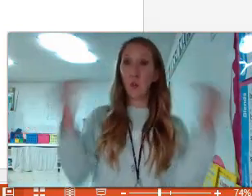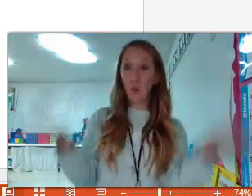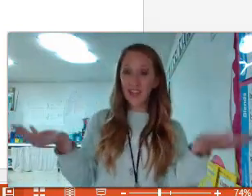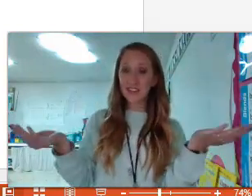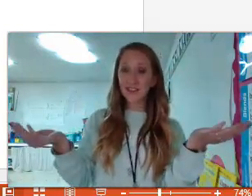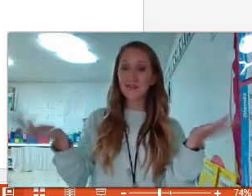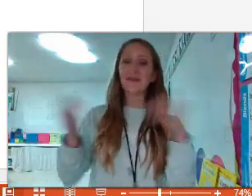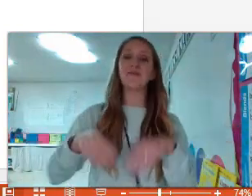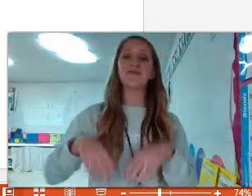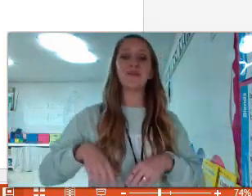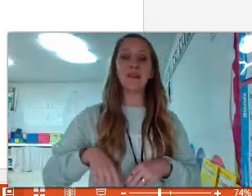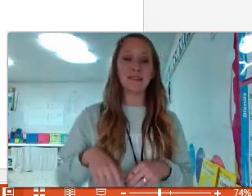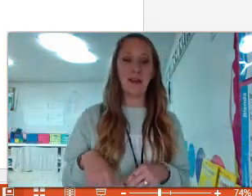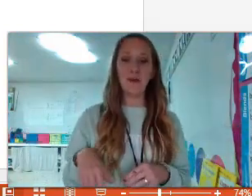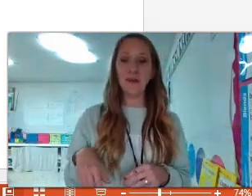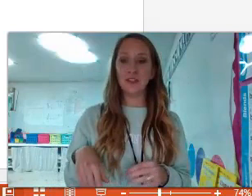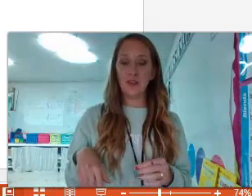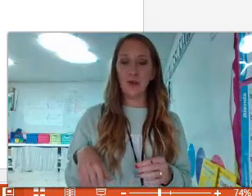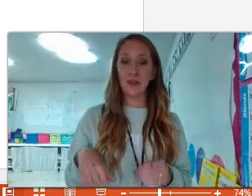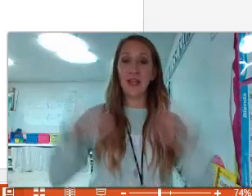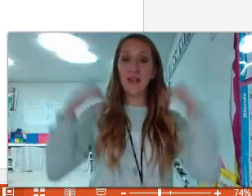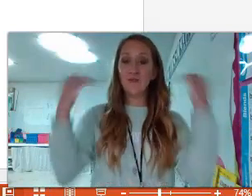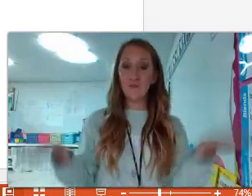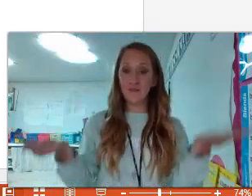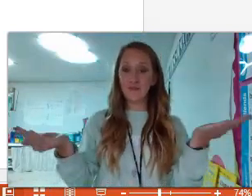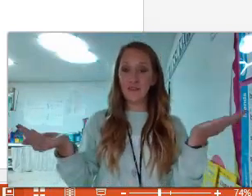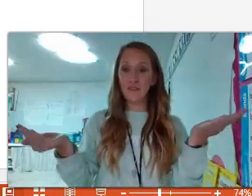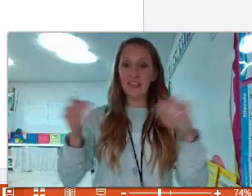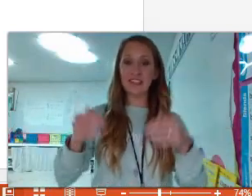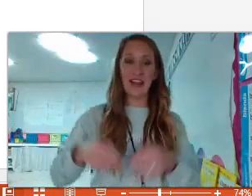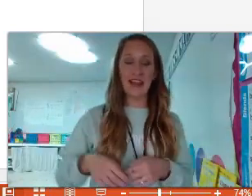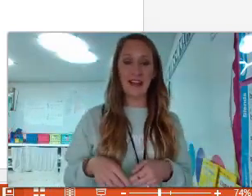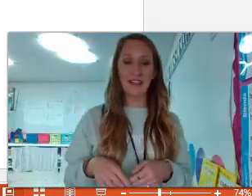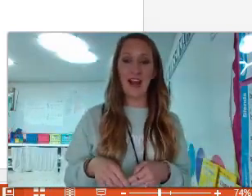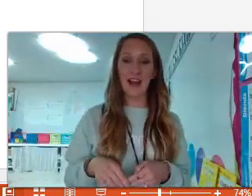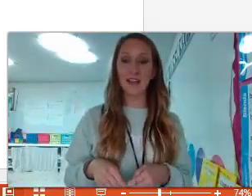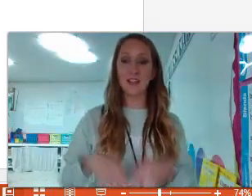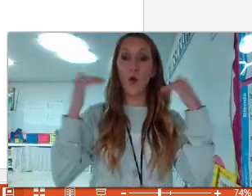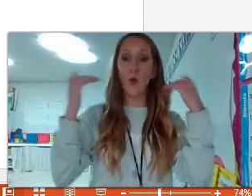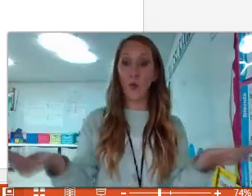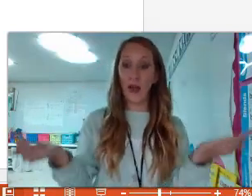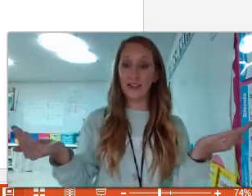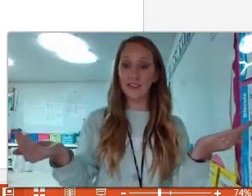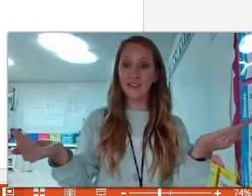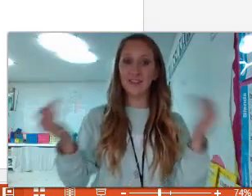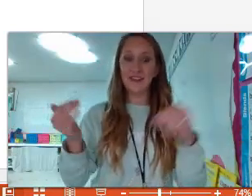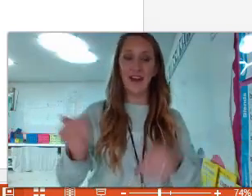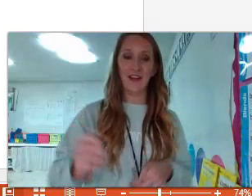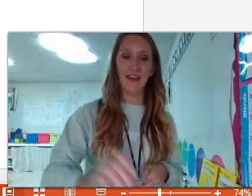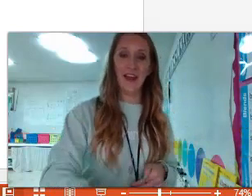saying, what? Okay, so do that with me. Let's say it and sign it.